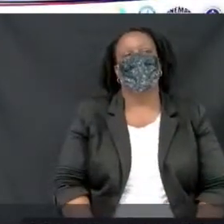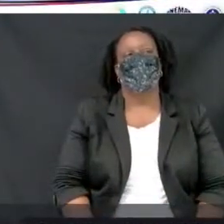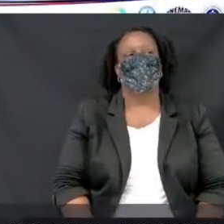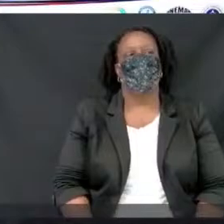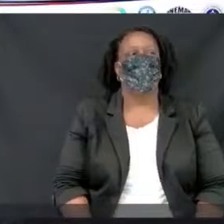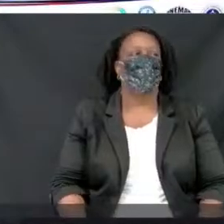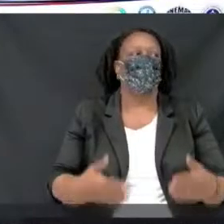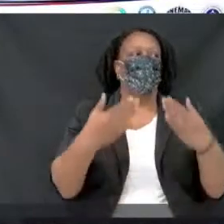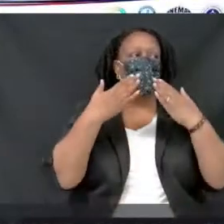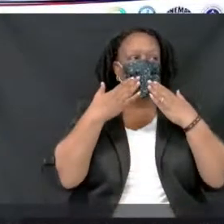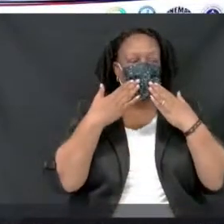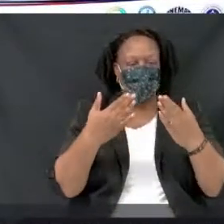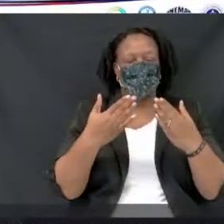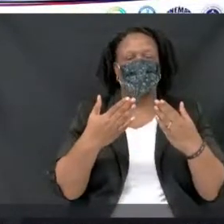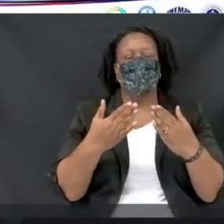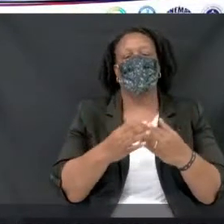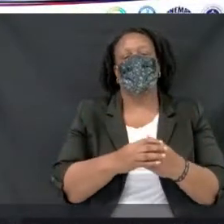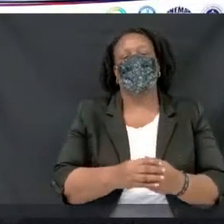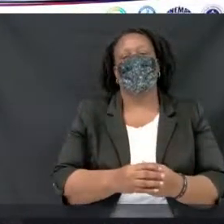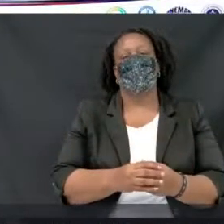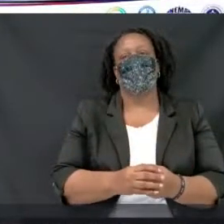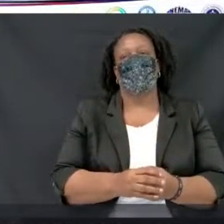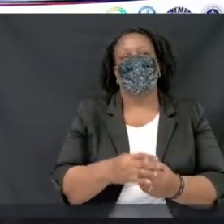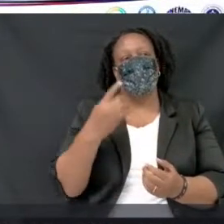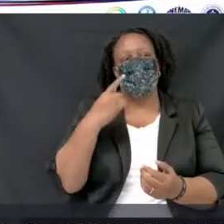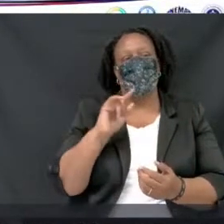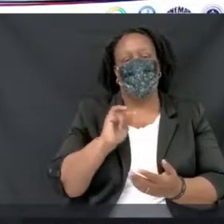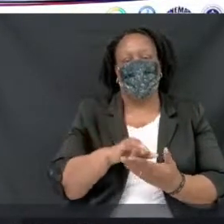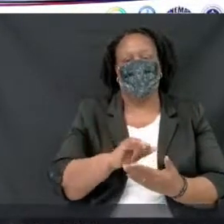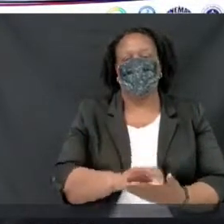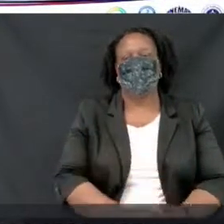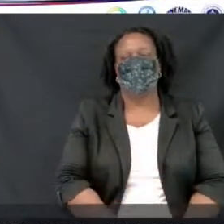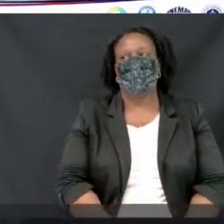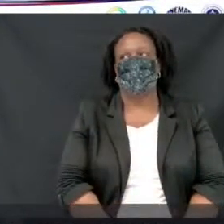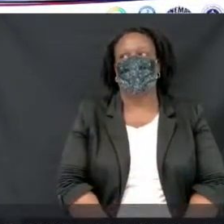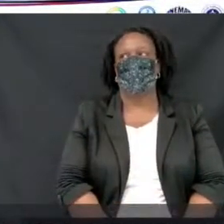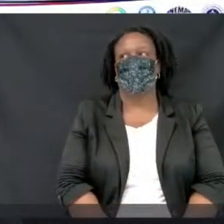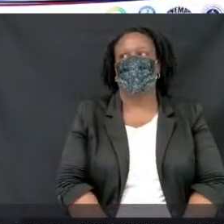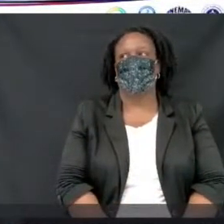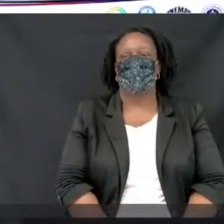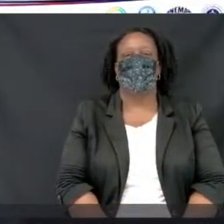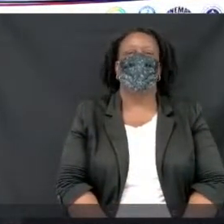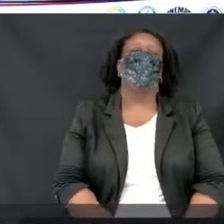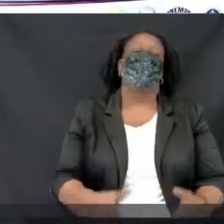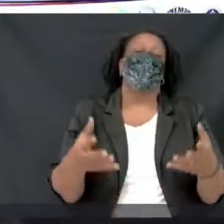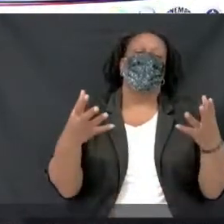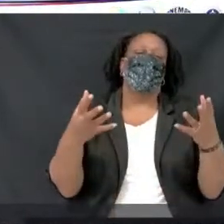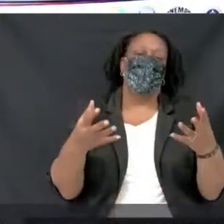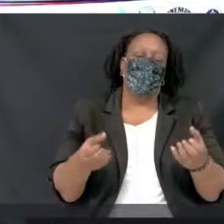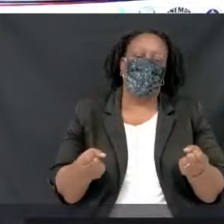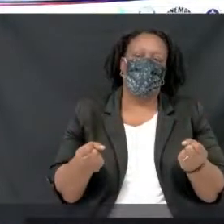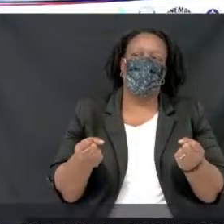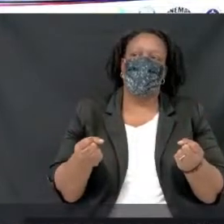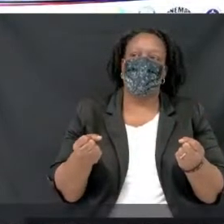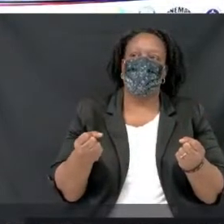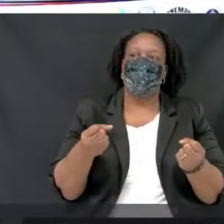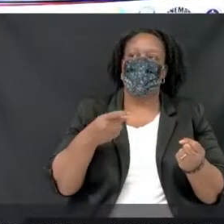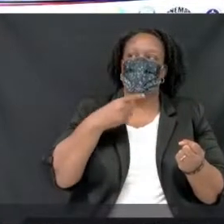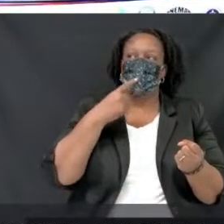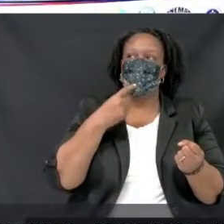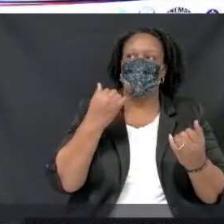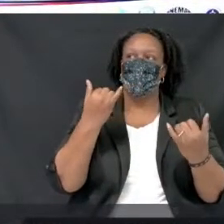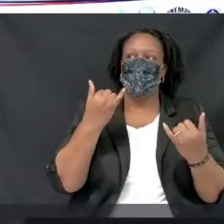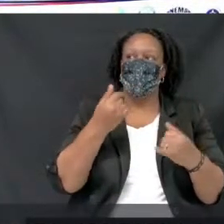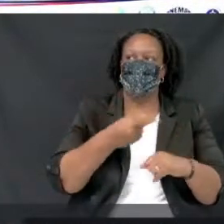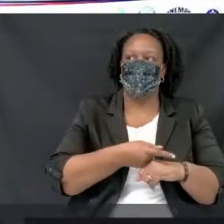mantle forward for Mr. Williams' absence. I also want to take this opportunity today